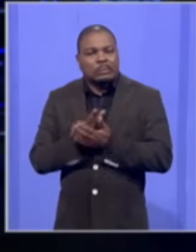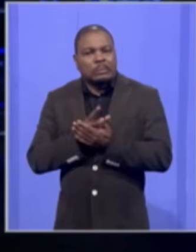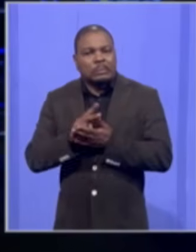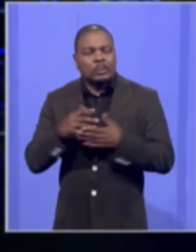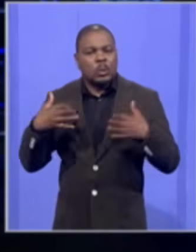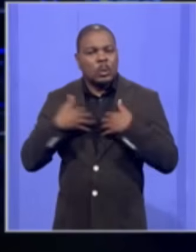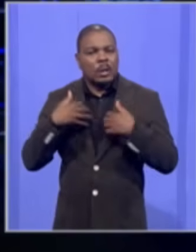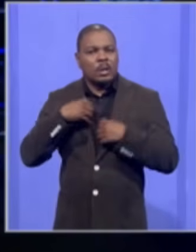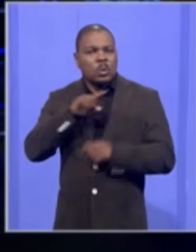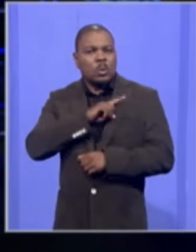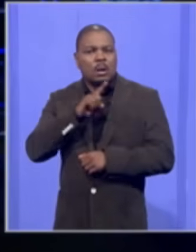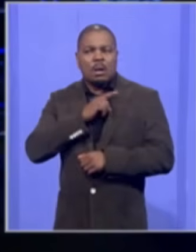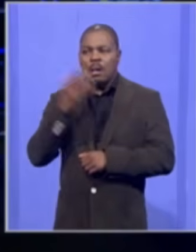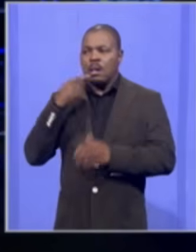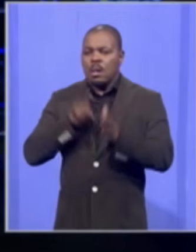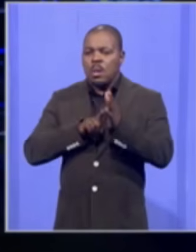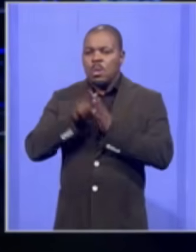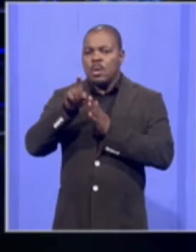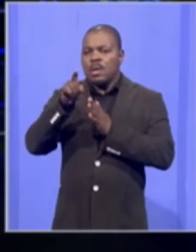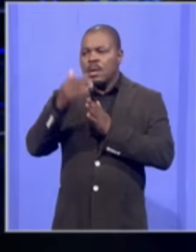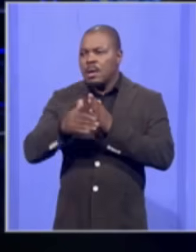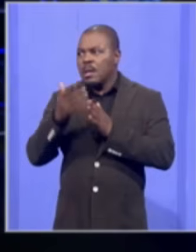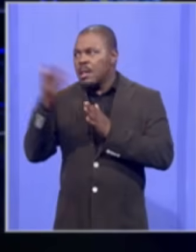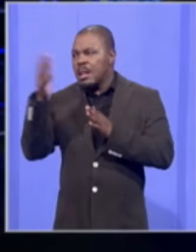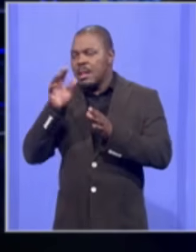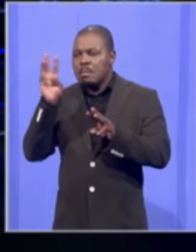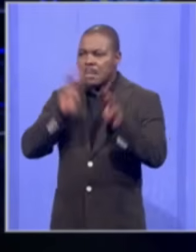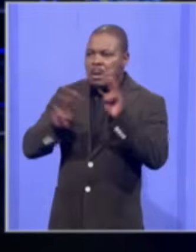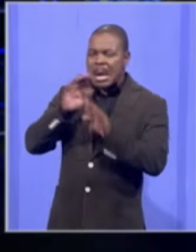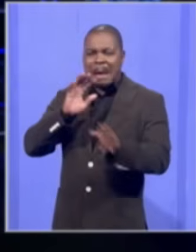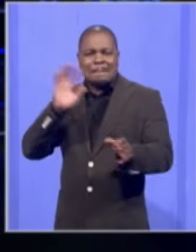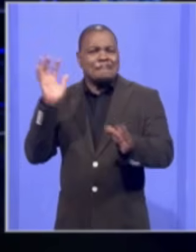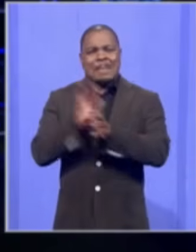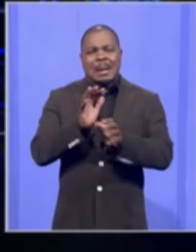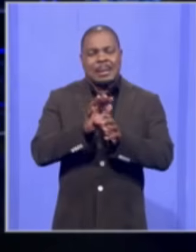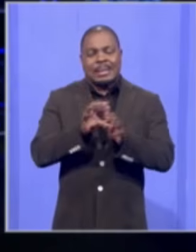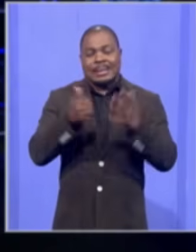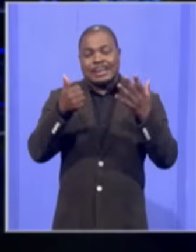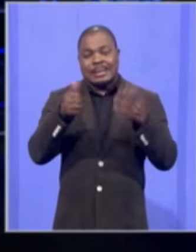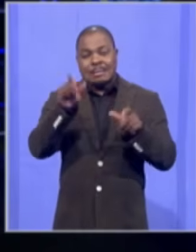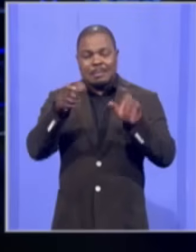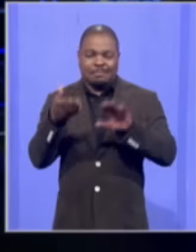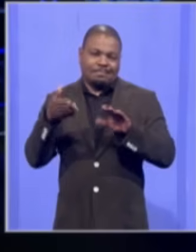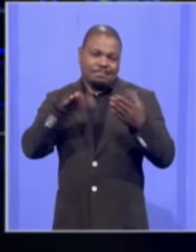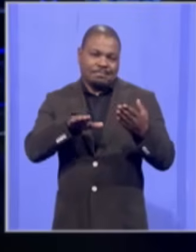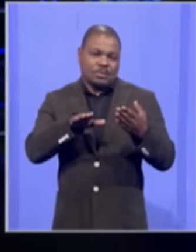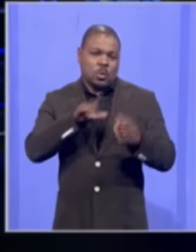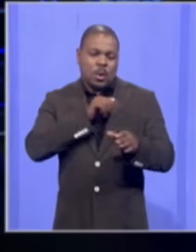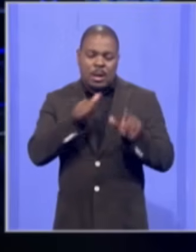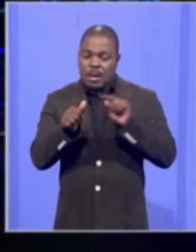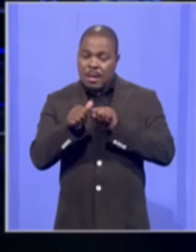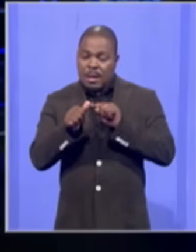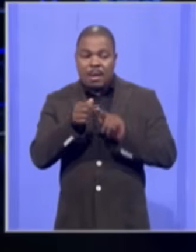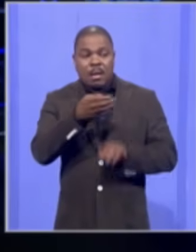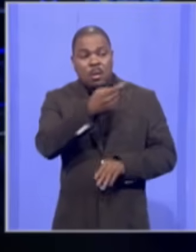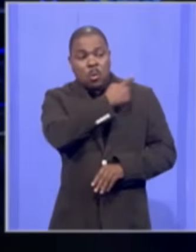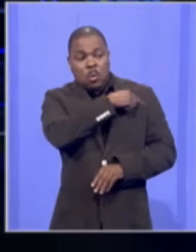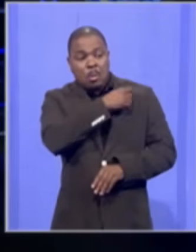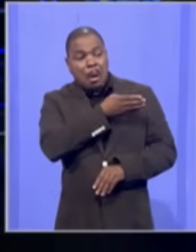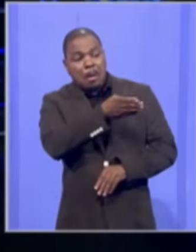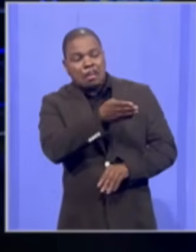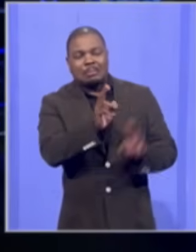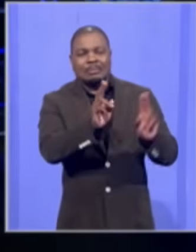dipatrolara mafelong a sa tswa feta beke. Palo ya batho ba bolailweng e nyolwetse ho tshelela ka mora hore lehlatsipa le leng le hloka le pejana ka